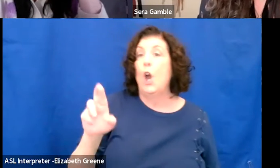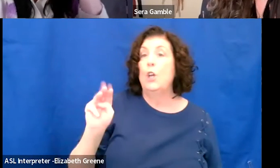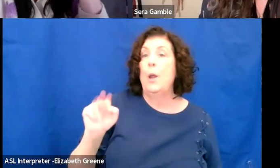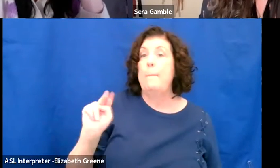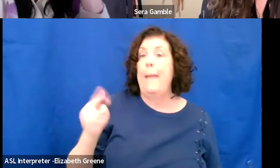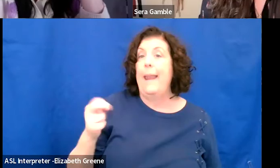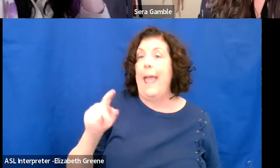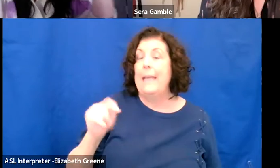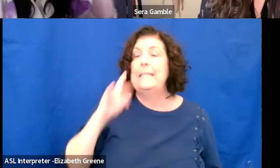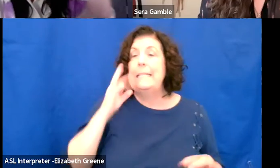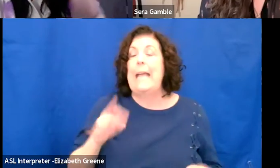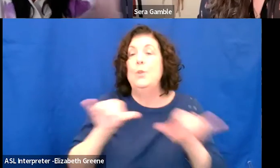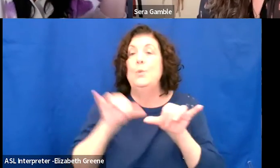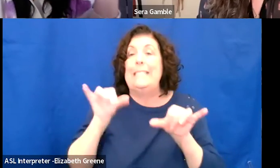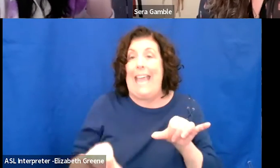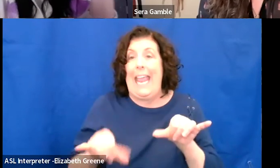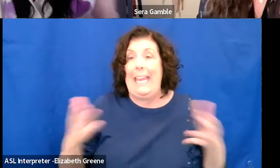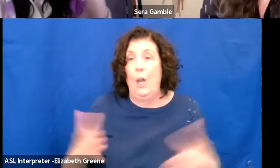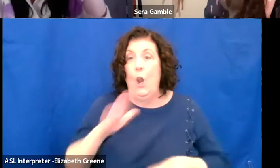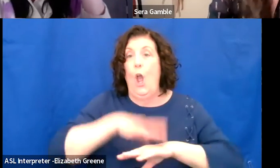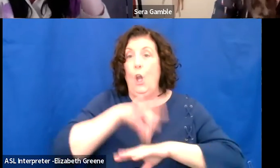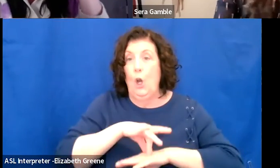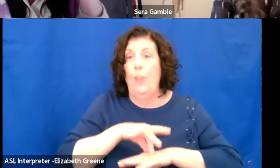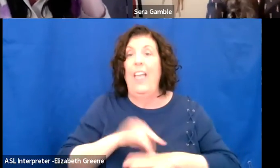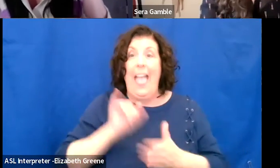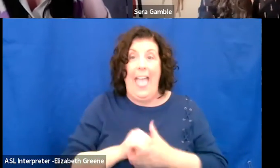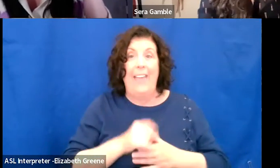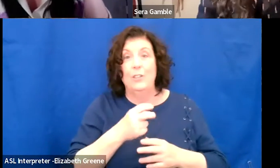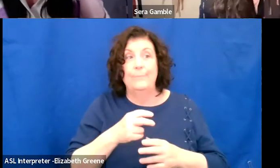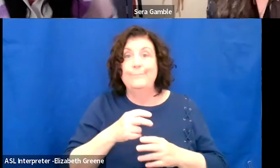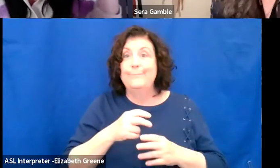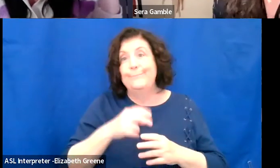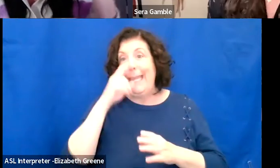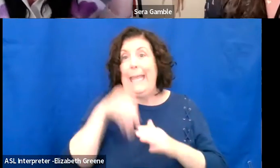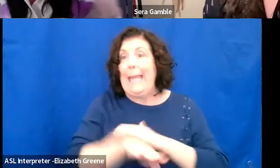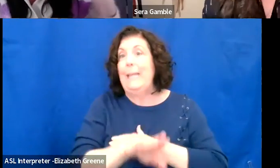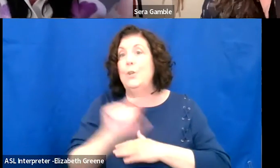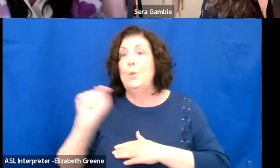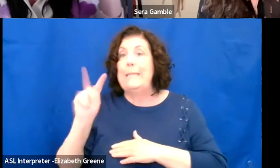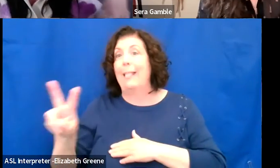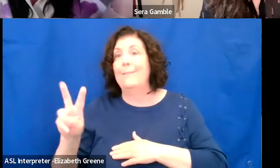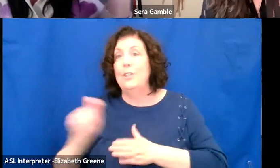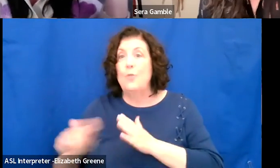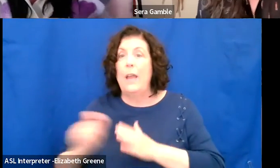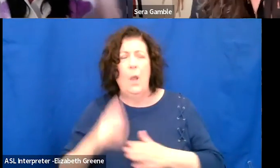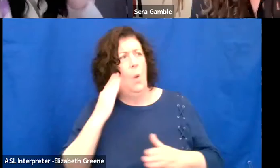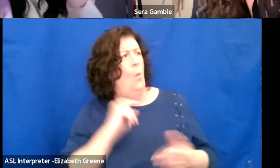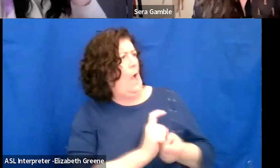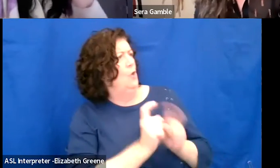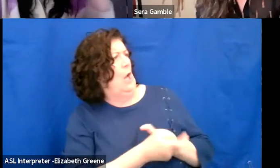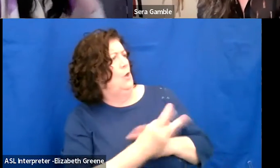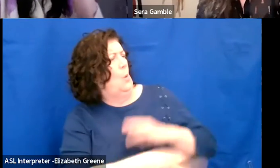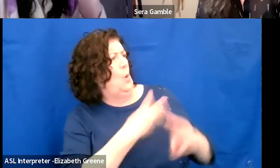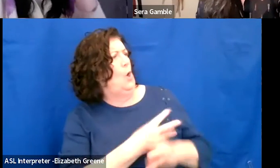stay here and make TV. And decided I'm gonna just go to TV writing. Yeah. Why save the world? I'm going to make them laugh and cry